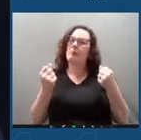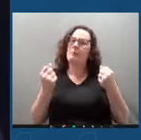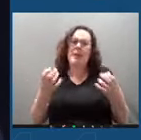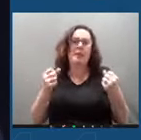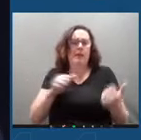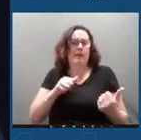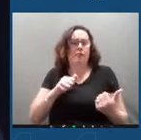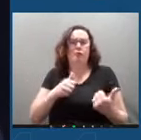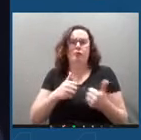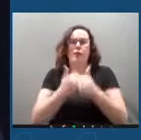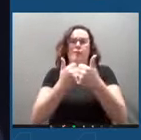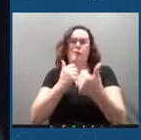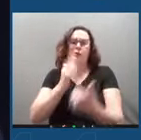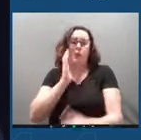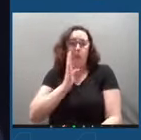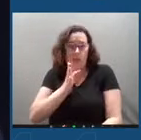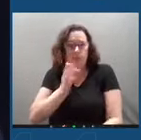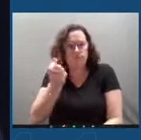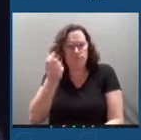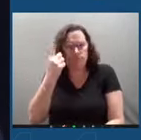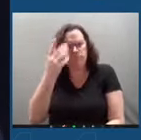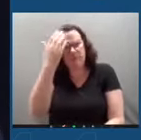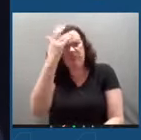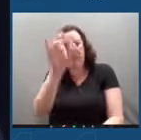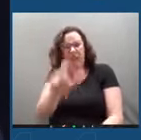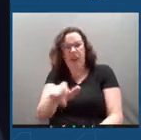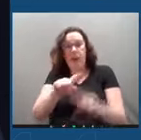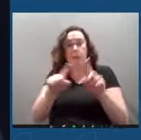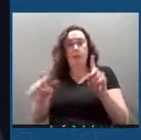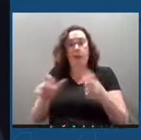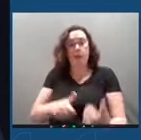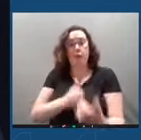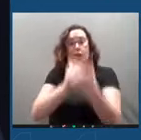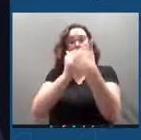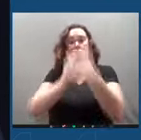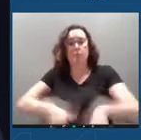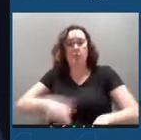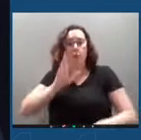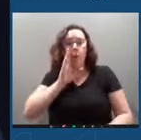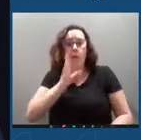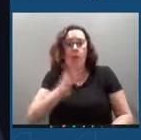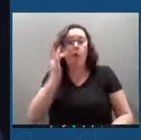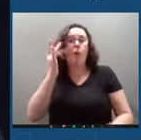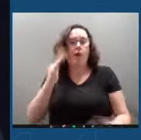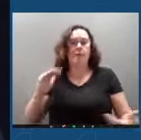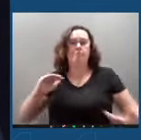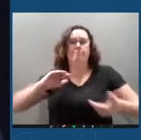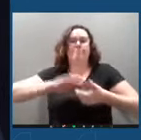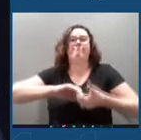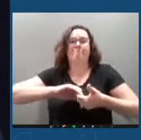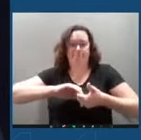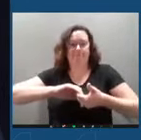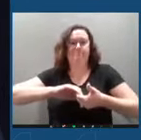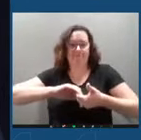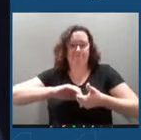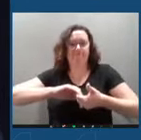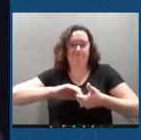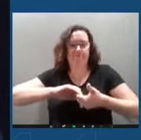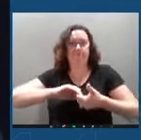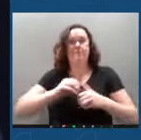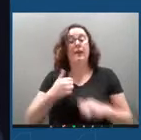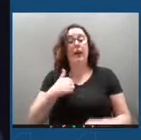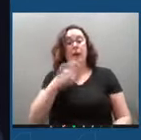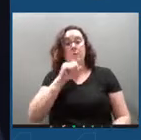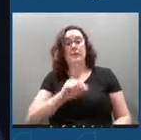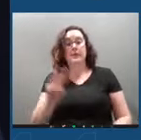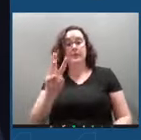ourselves. But I know we're going to defeat those challenges because of the partnerships of the two. I'm 62 years